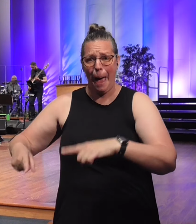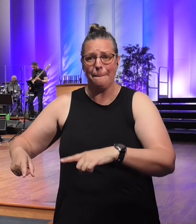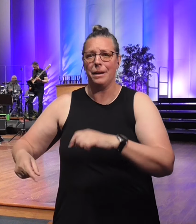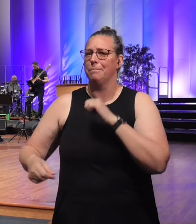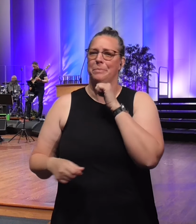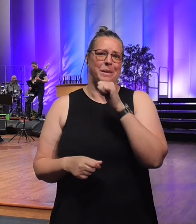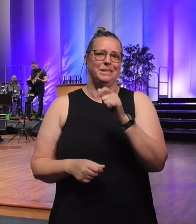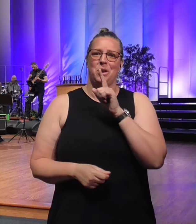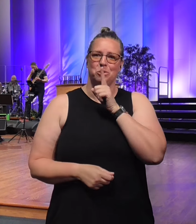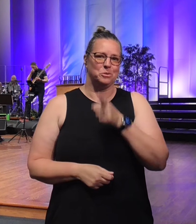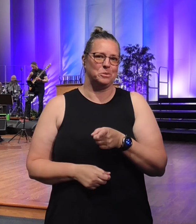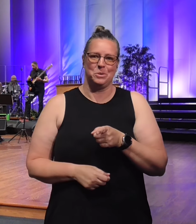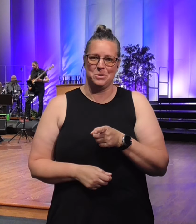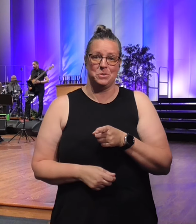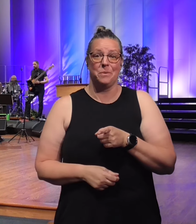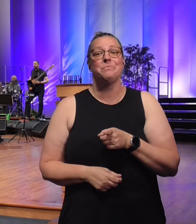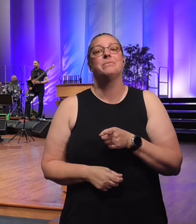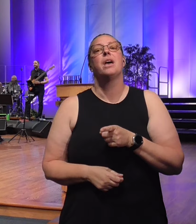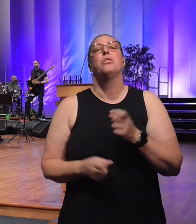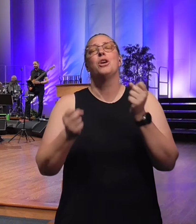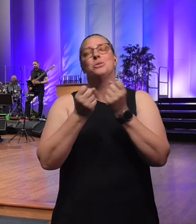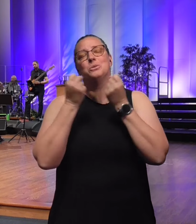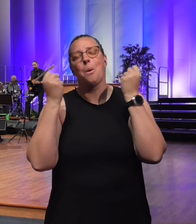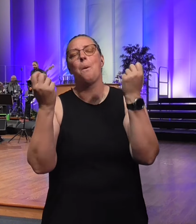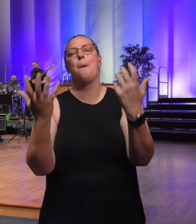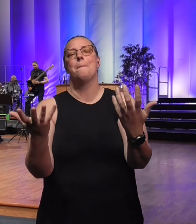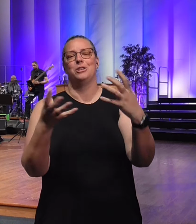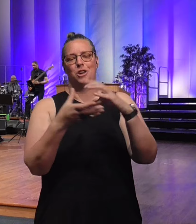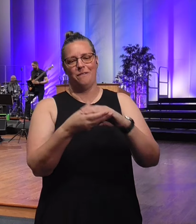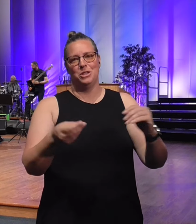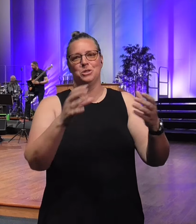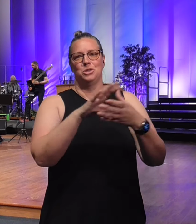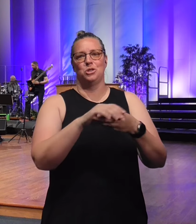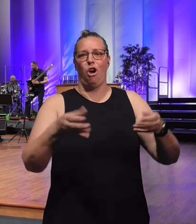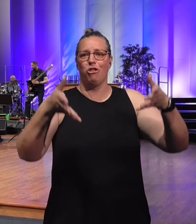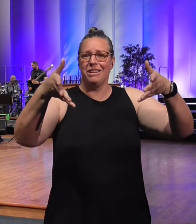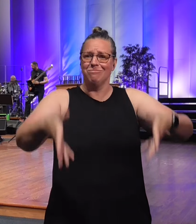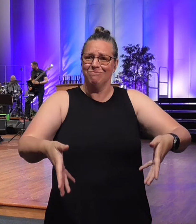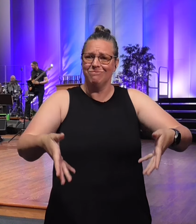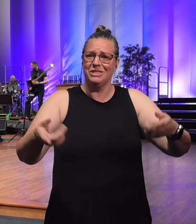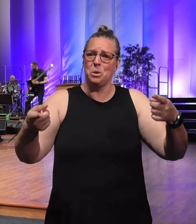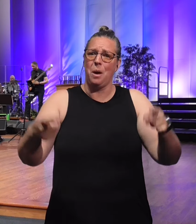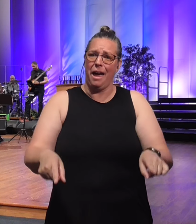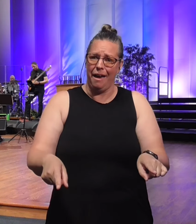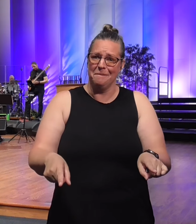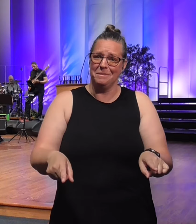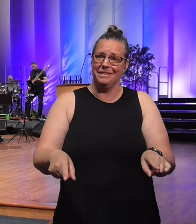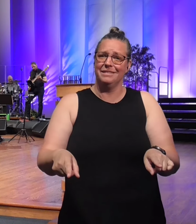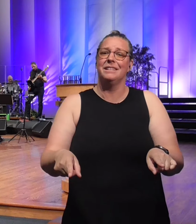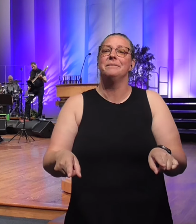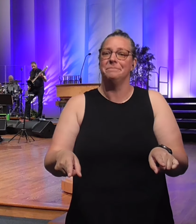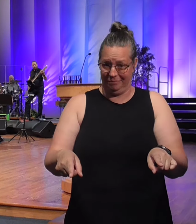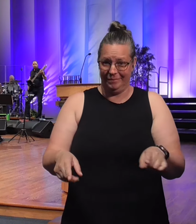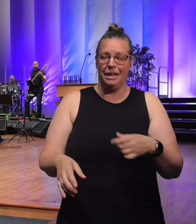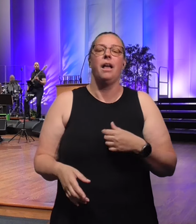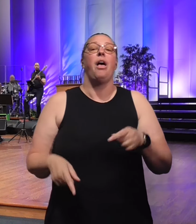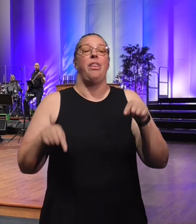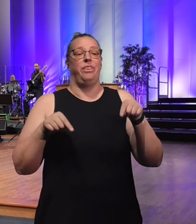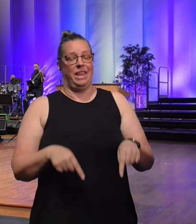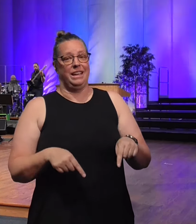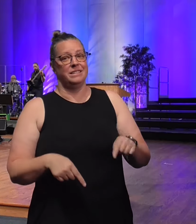not true. There's so much of the story that's still yet to unfold, and